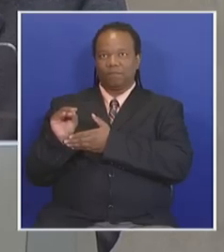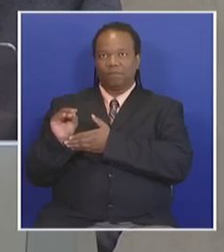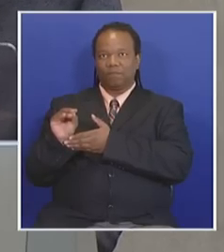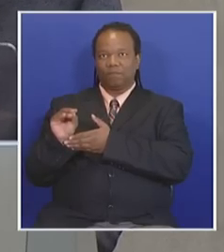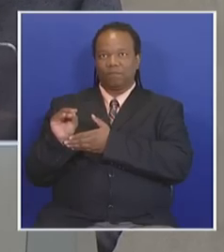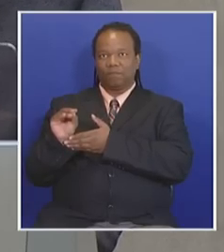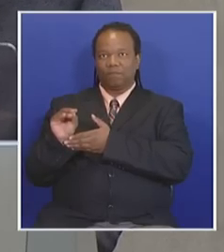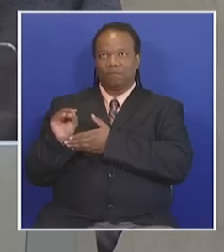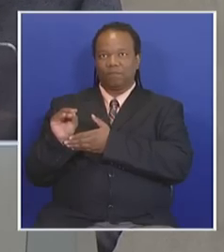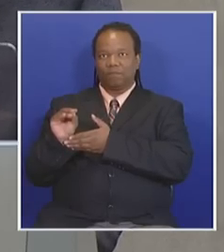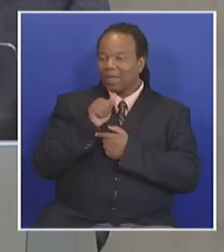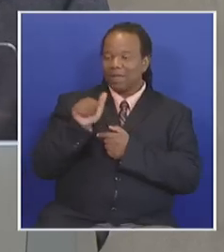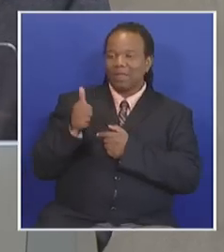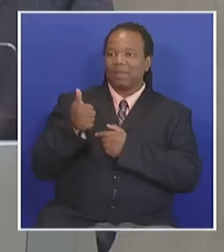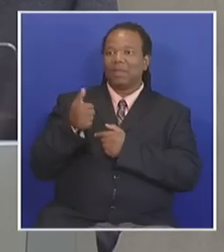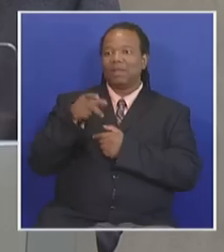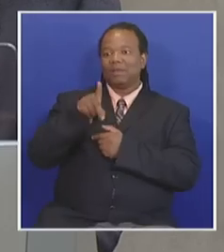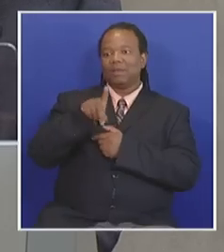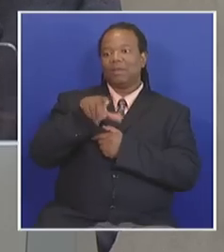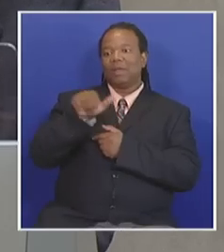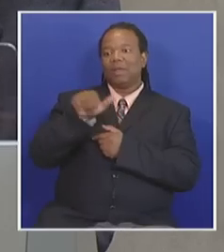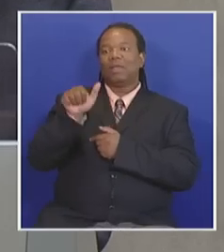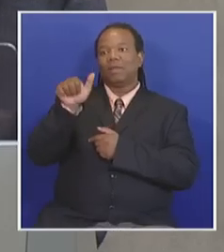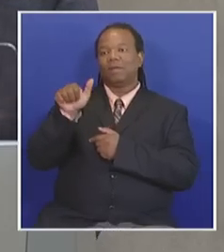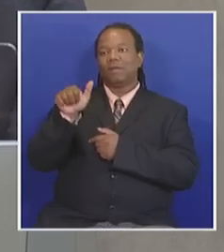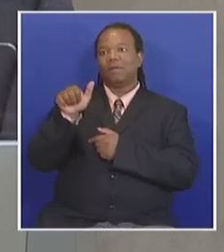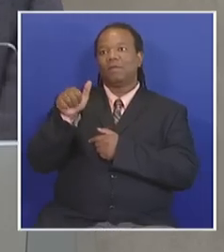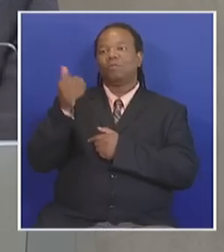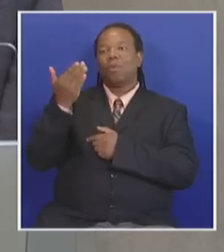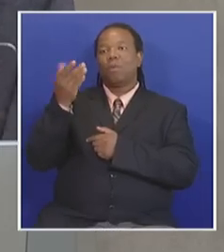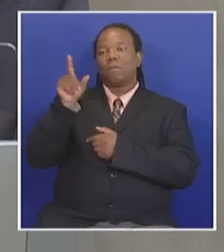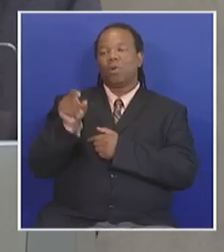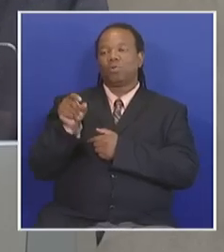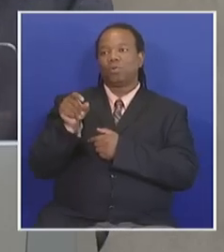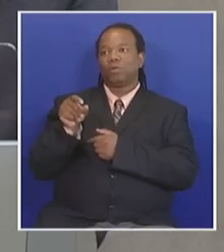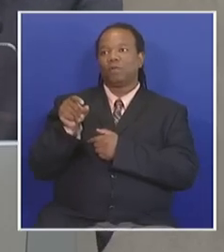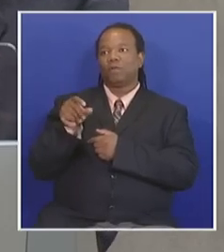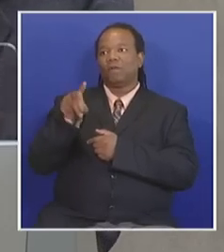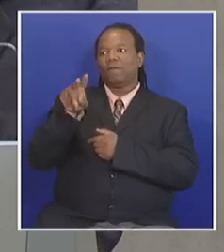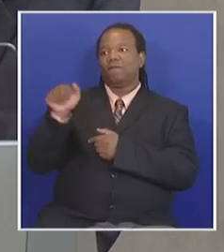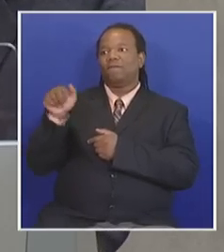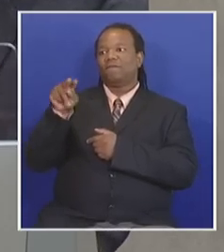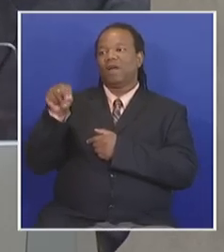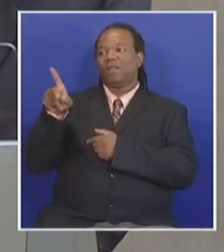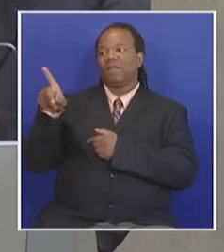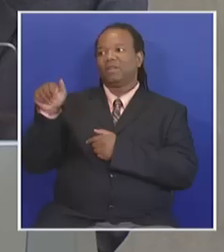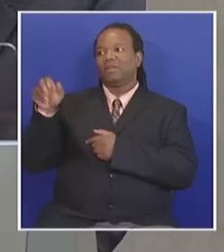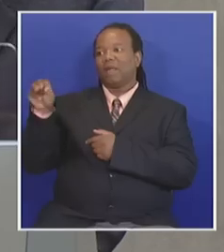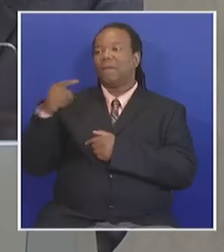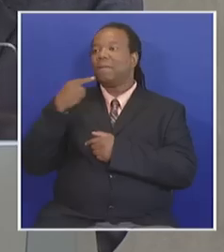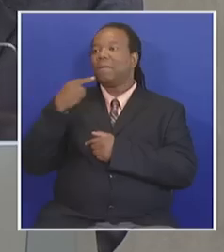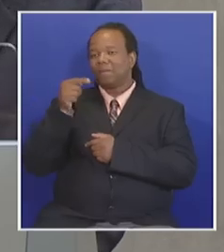the DA spokesperson, Honorable Van Dam, badly and wrongly wanted to twist the words of Mazubuko by saying